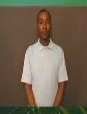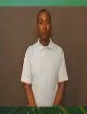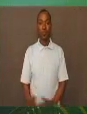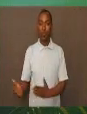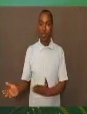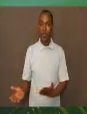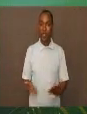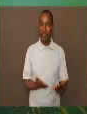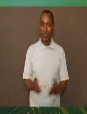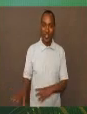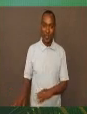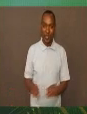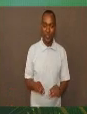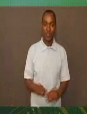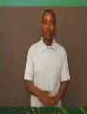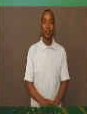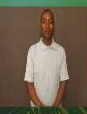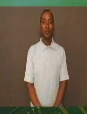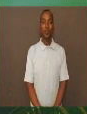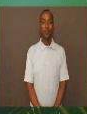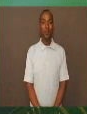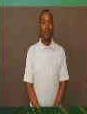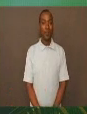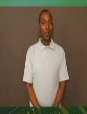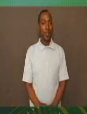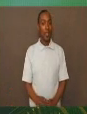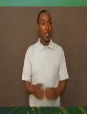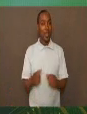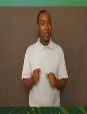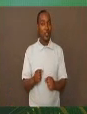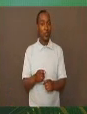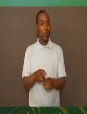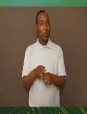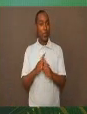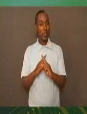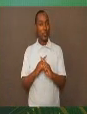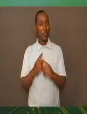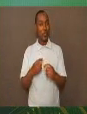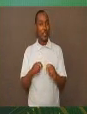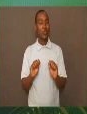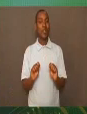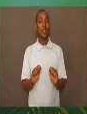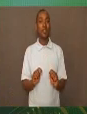Welcome back, students. Were you able to answer the question?